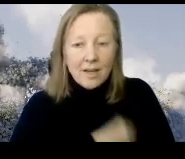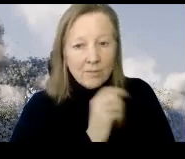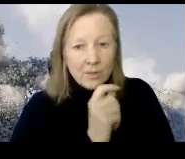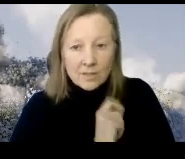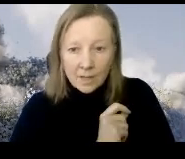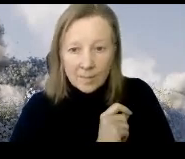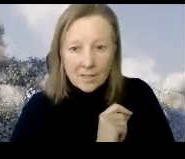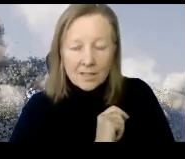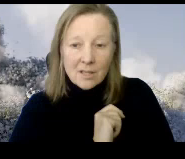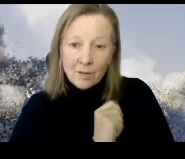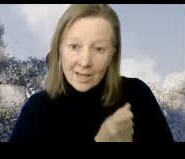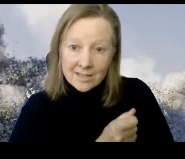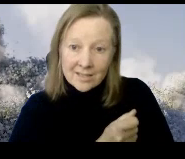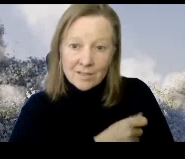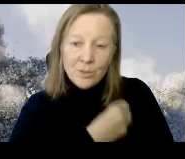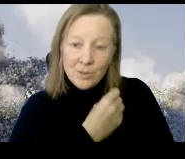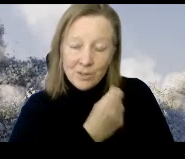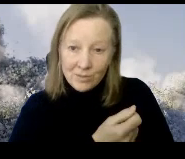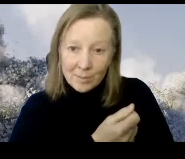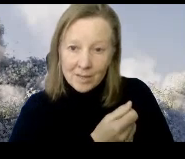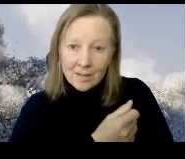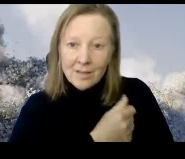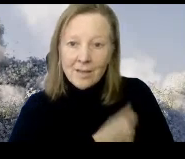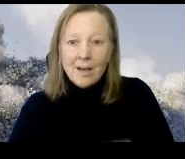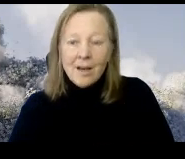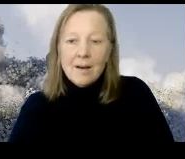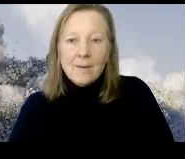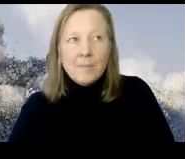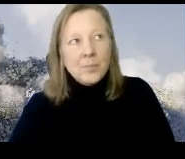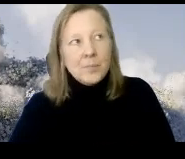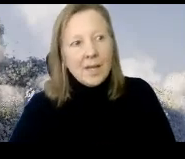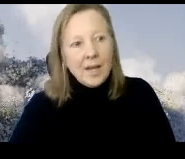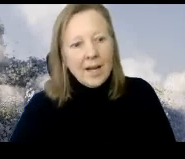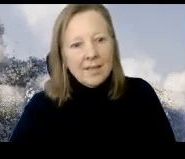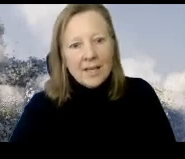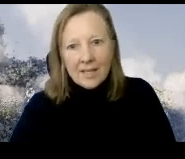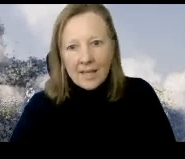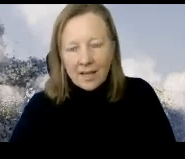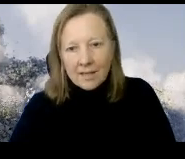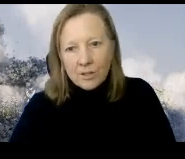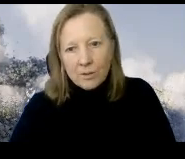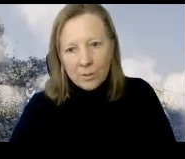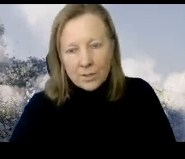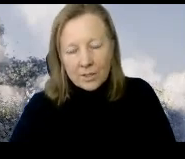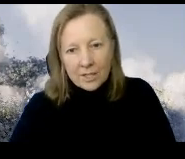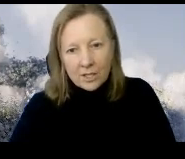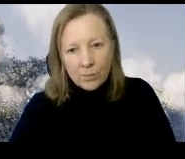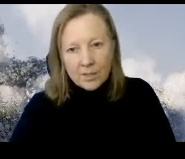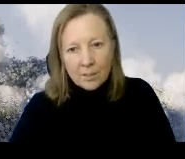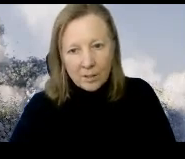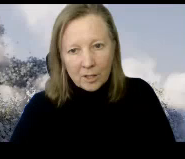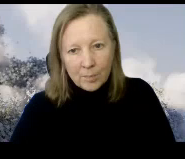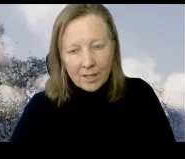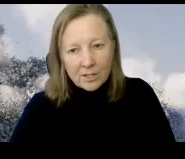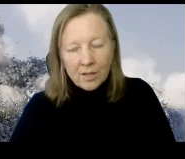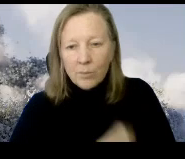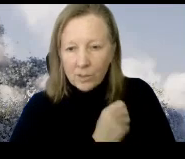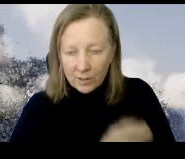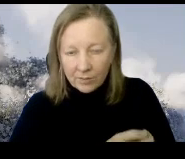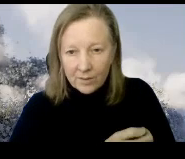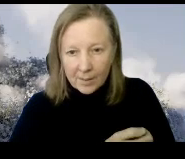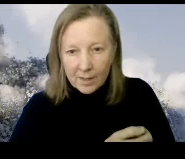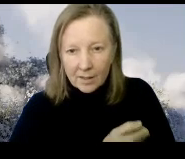feedback, and every assignment is a case where you get feedback. And then at the end, you do a session with simulated